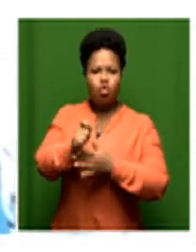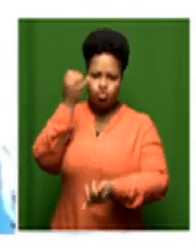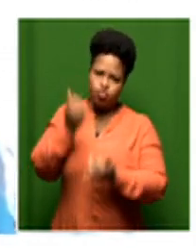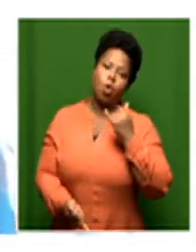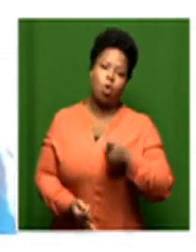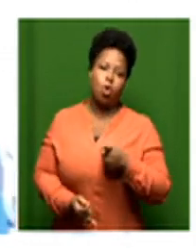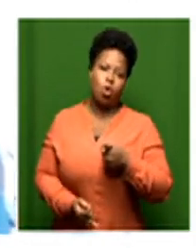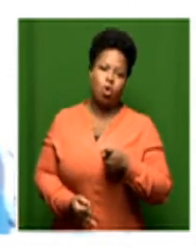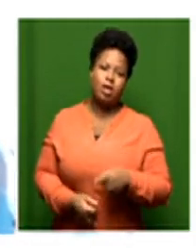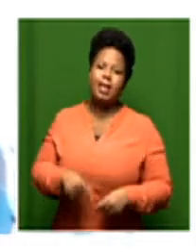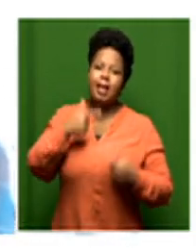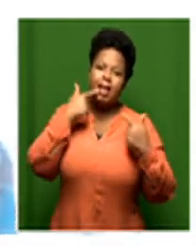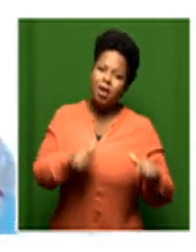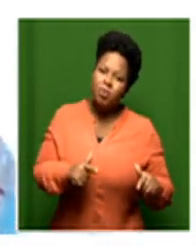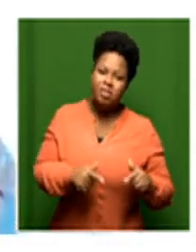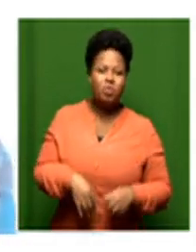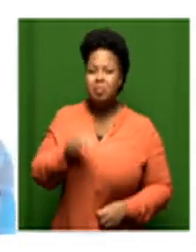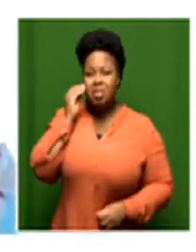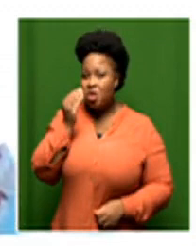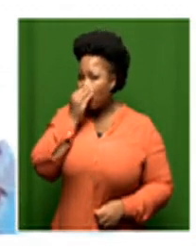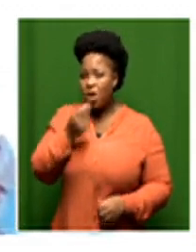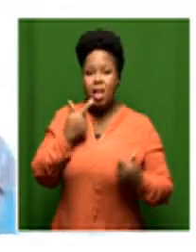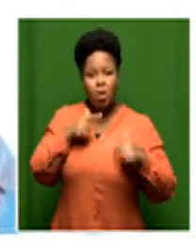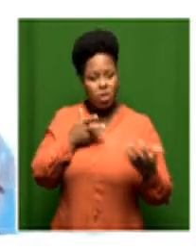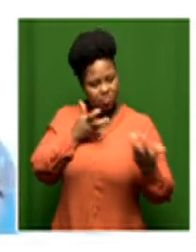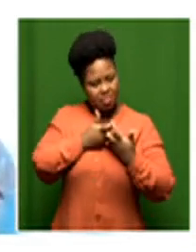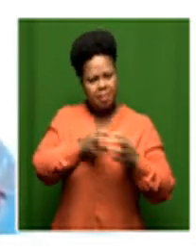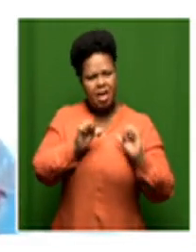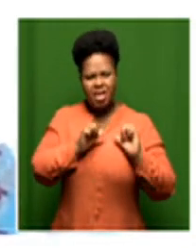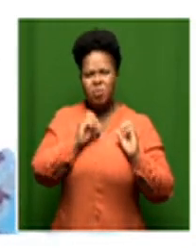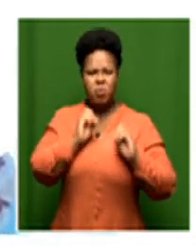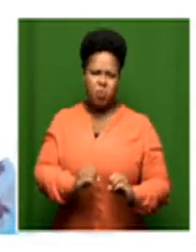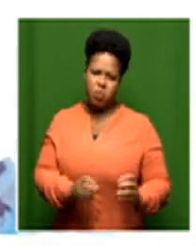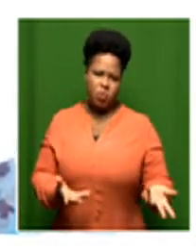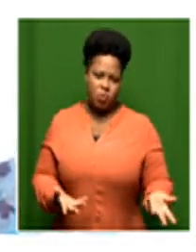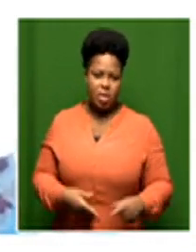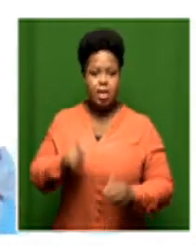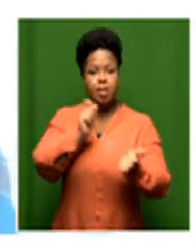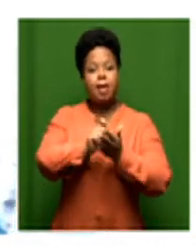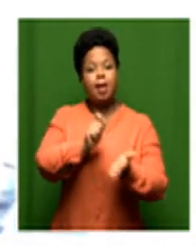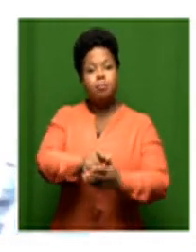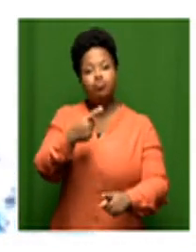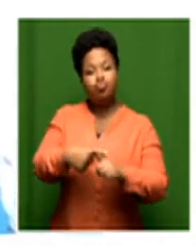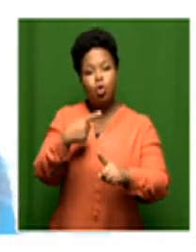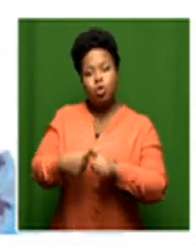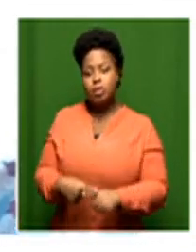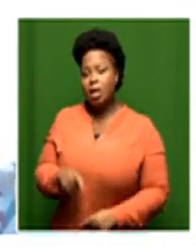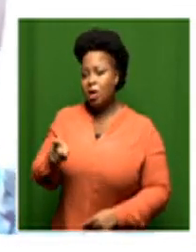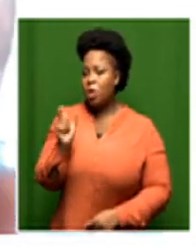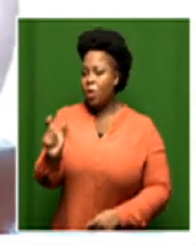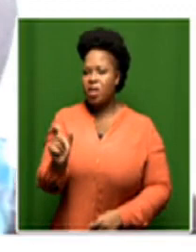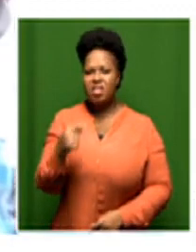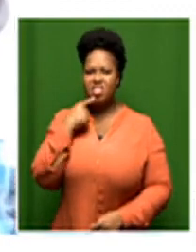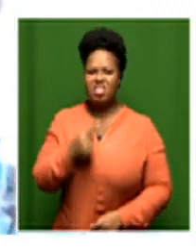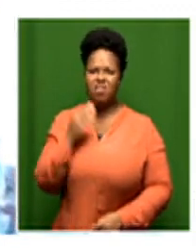properly in Khoi. Therefore, restoring the Khoi language, it's not true. They are not doing that. They've written this name in Xhosa, claiming that this